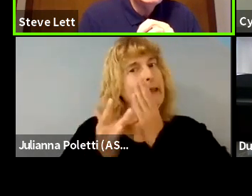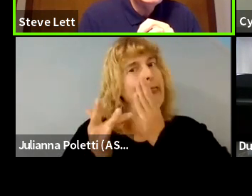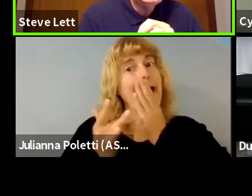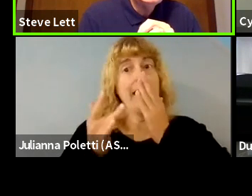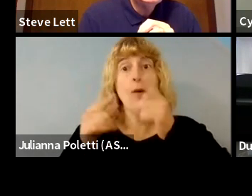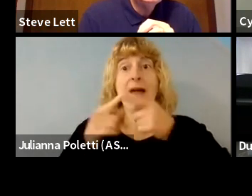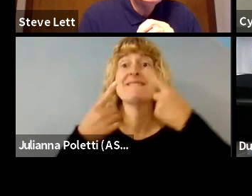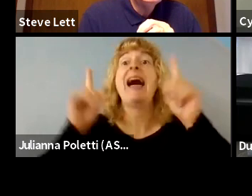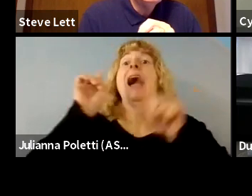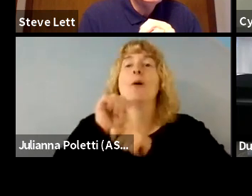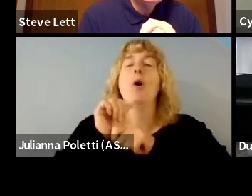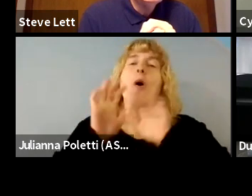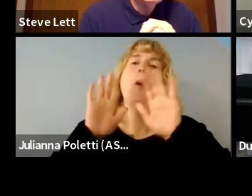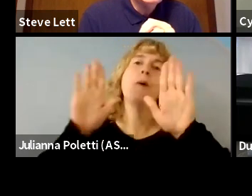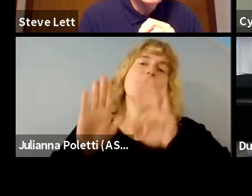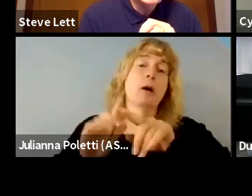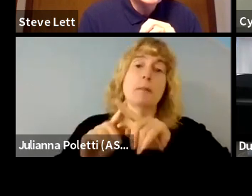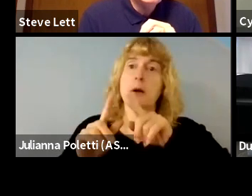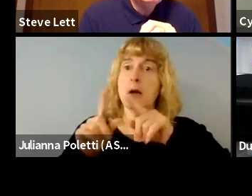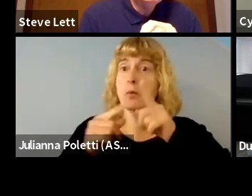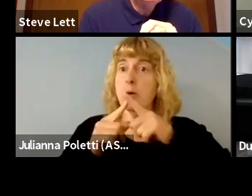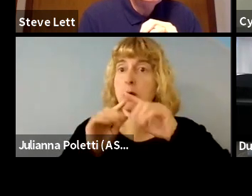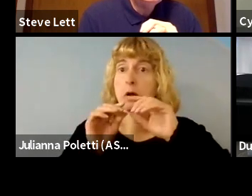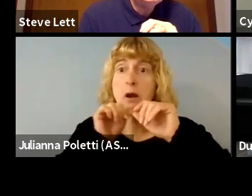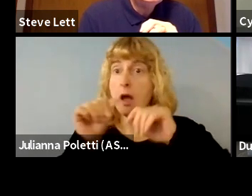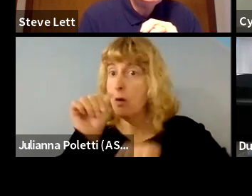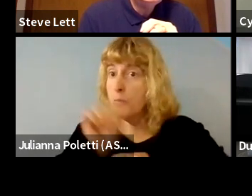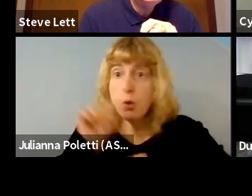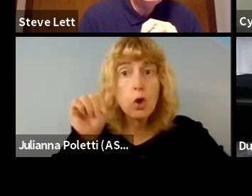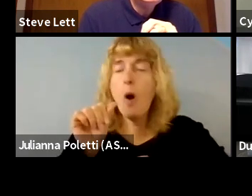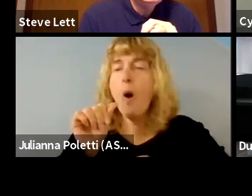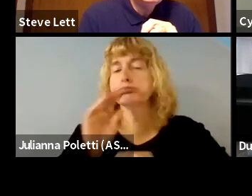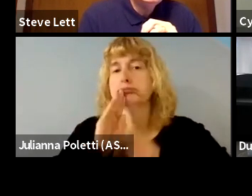Looks like Aaron has her hand up. Yeah, Aaron.